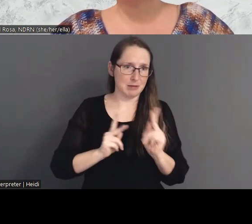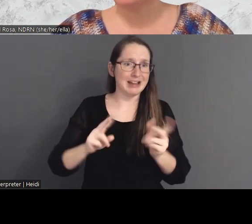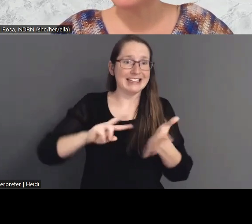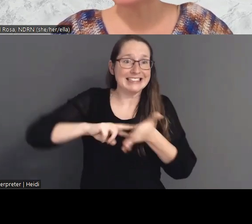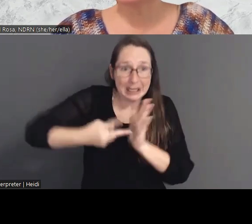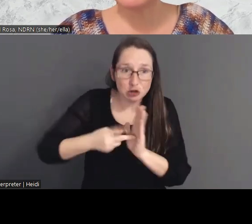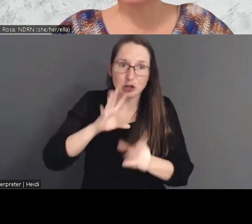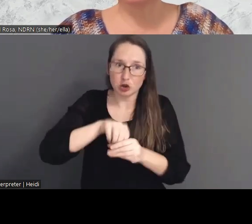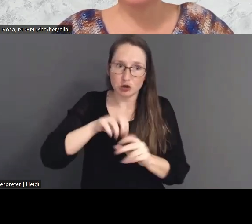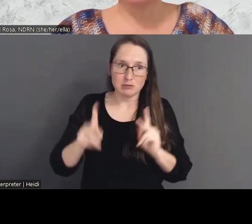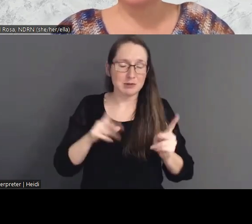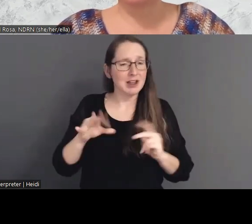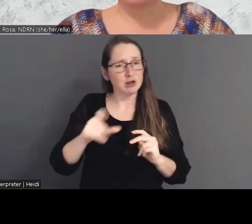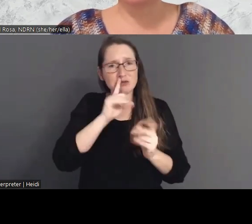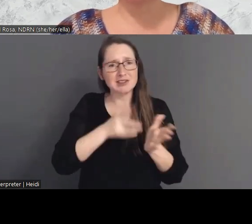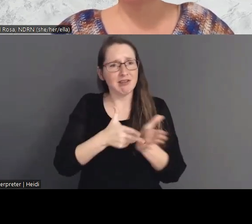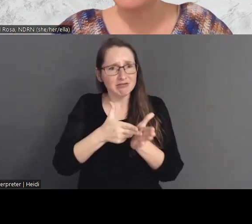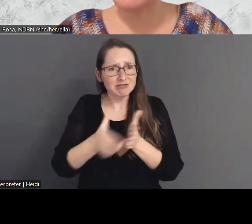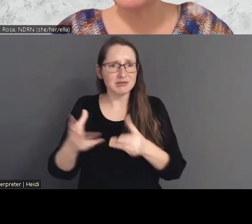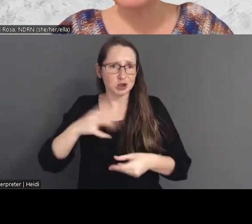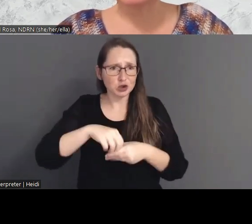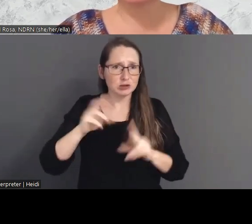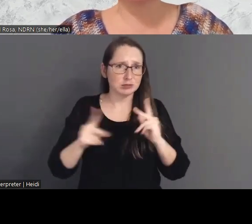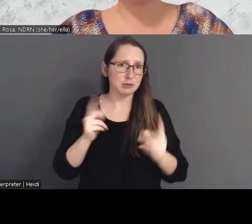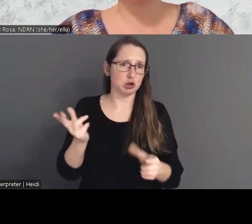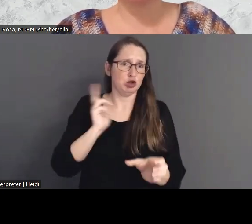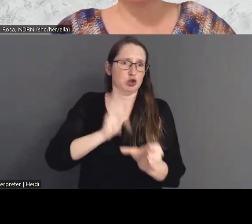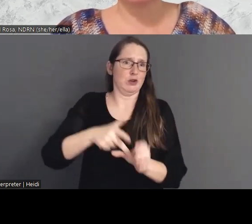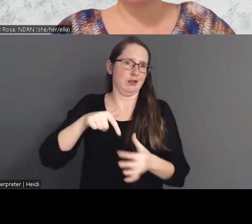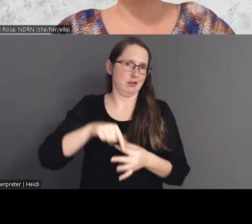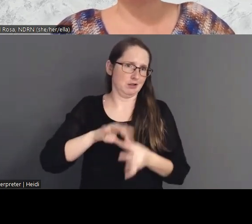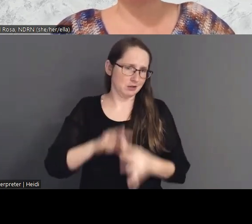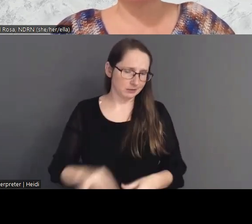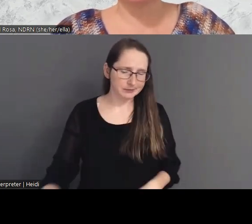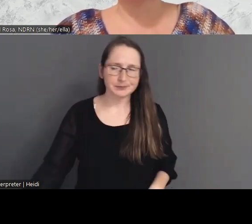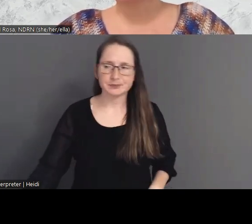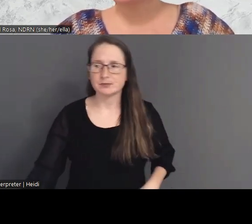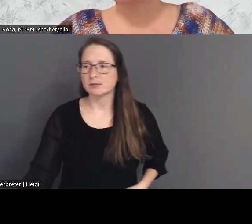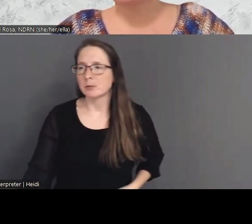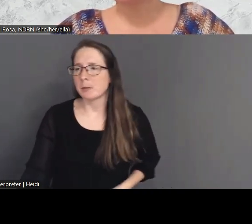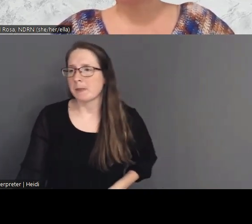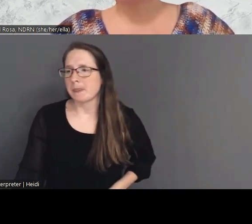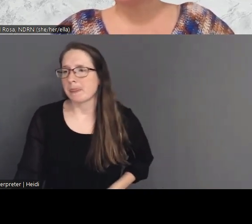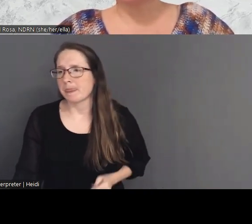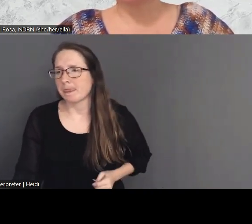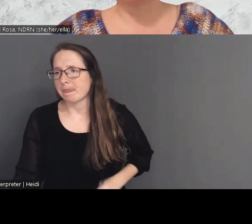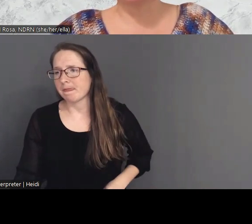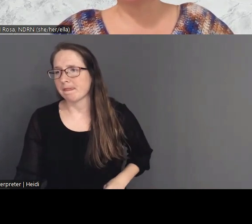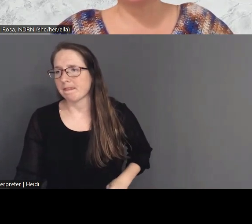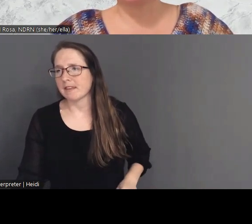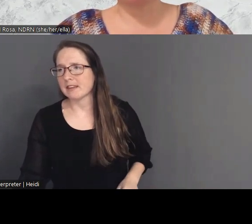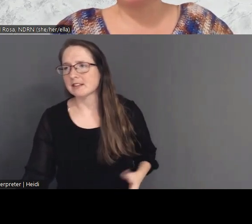and authentically in joining this. It's very critical.